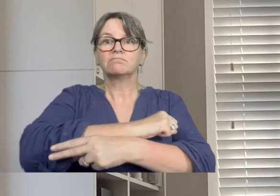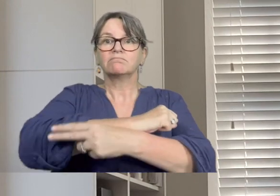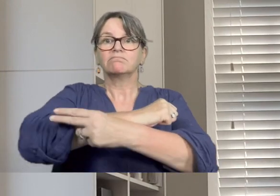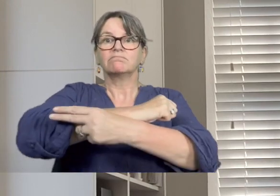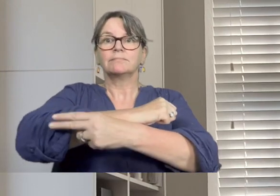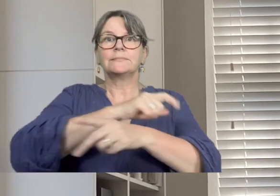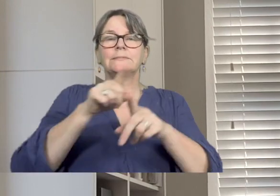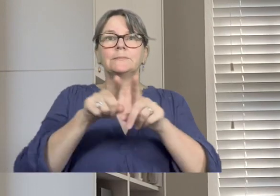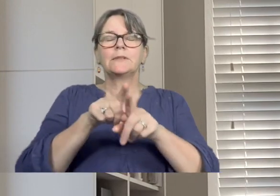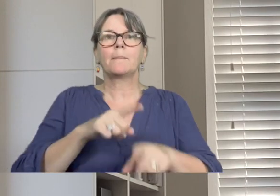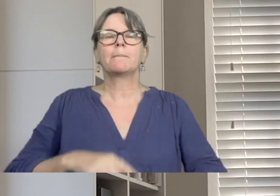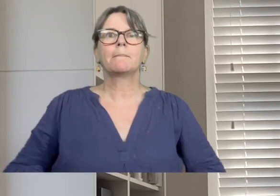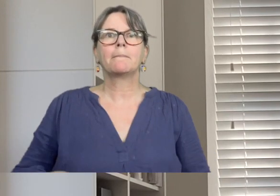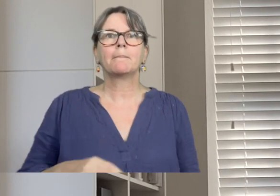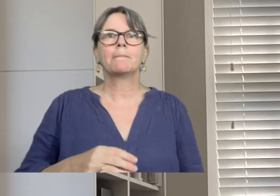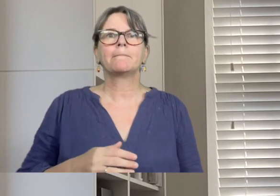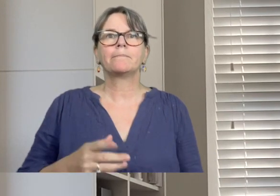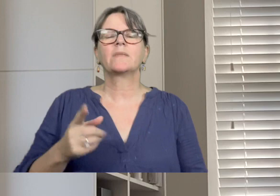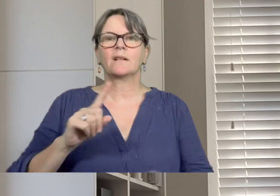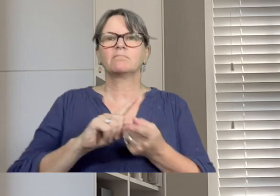round.